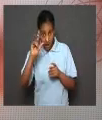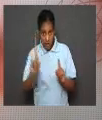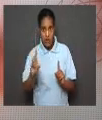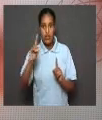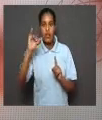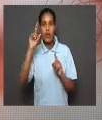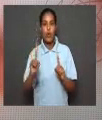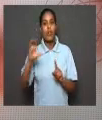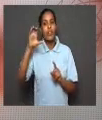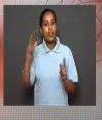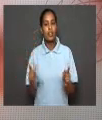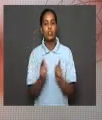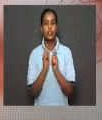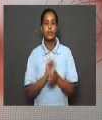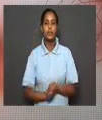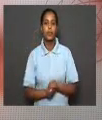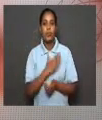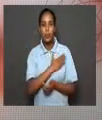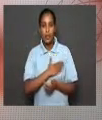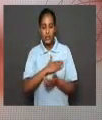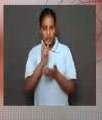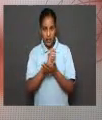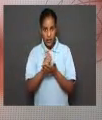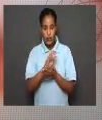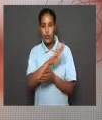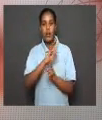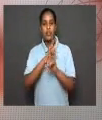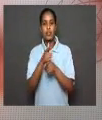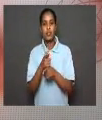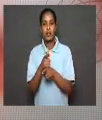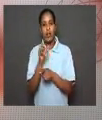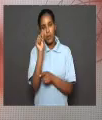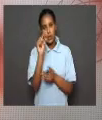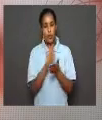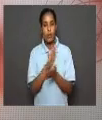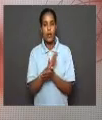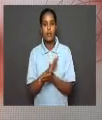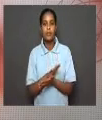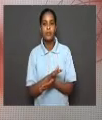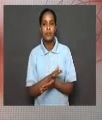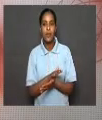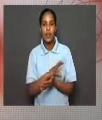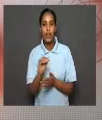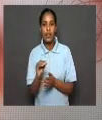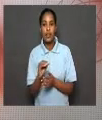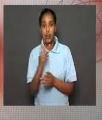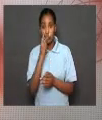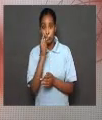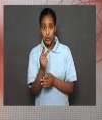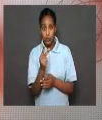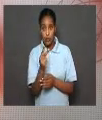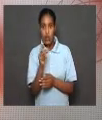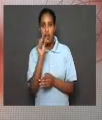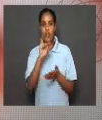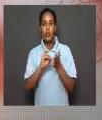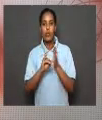dipole-dipole interactions? Please write your answers on a piece of paper, and I will see